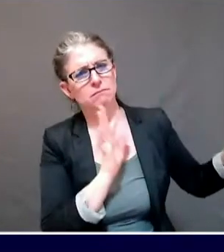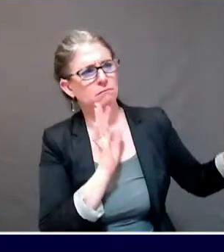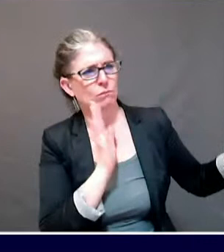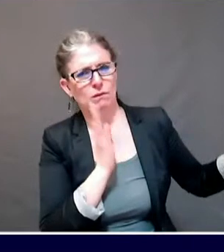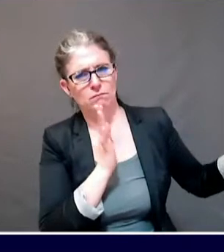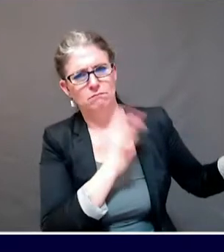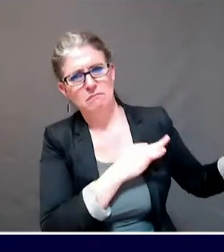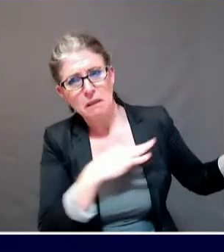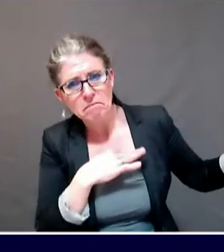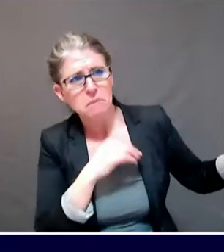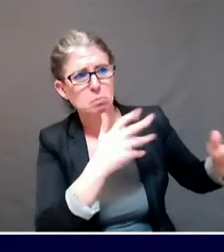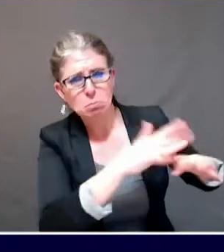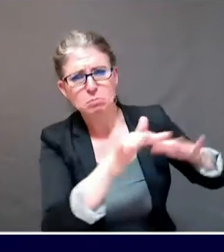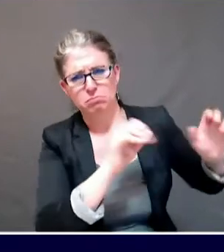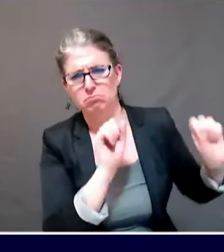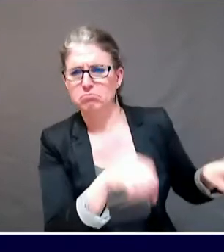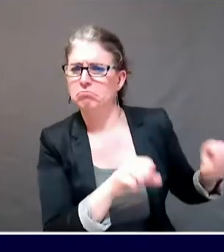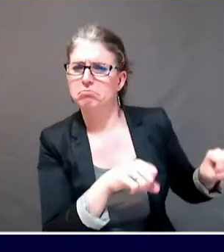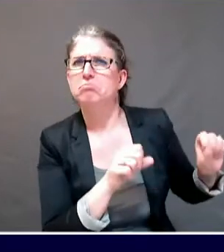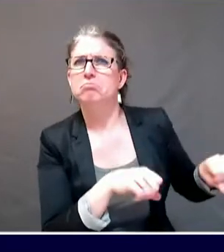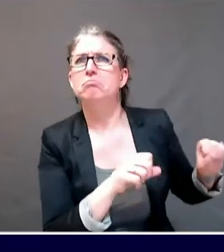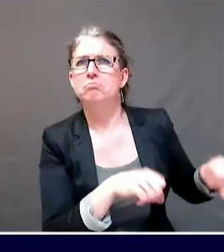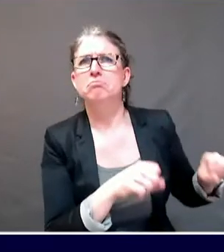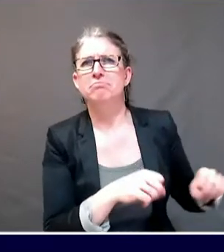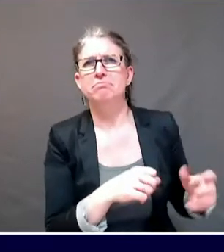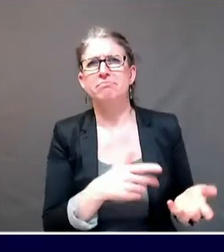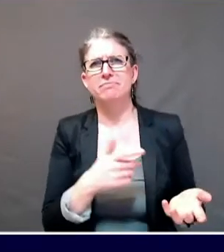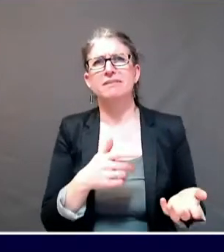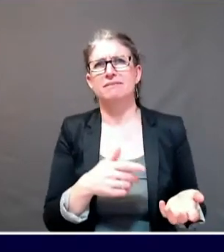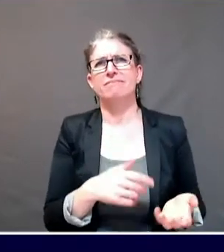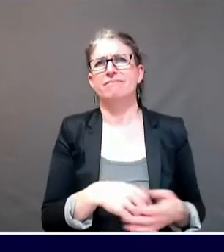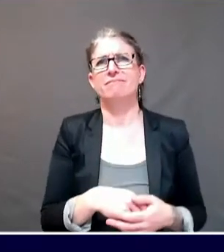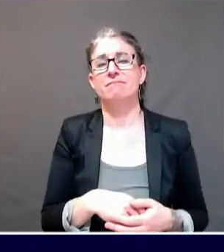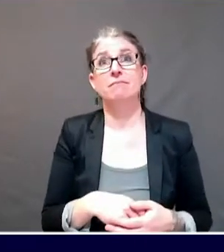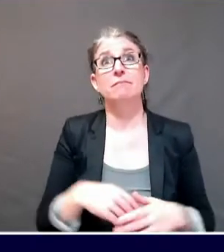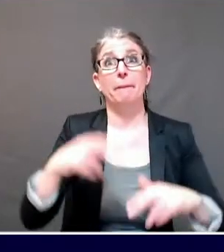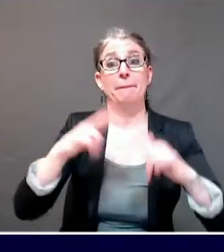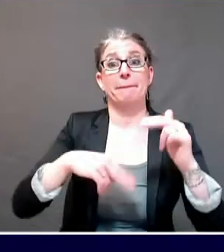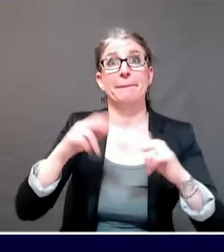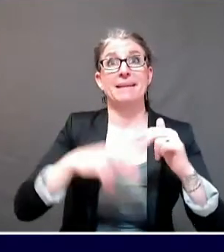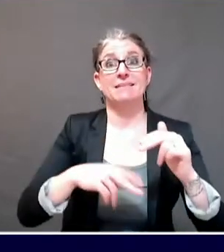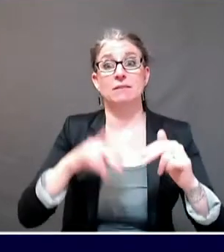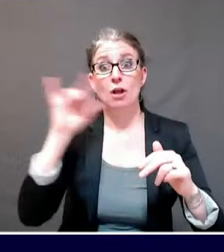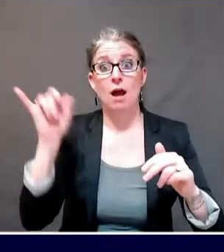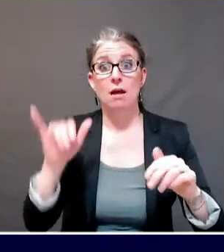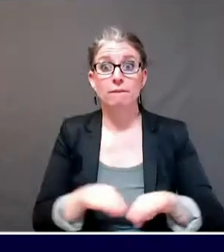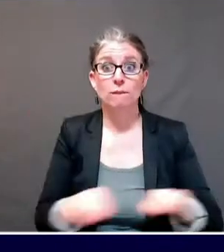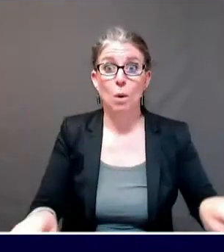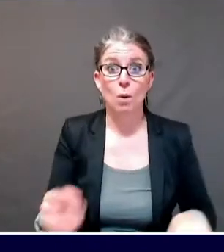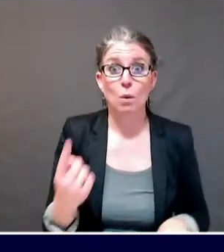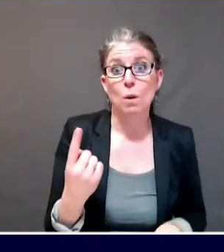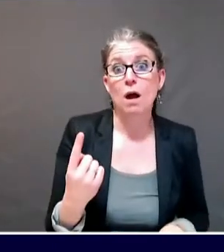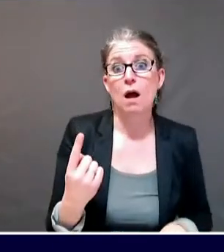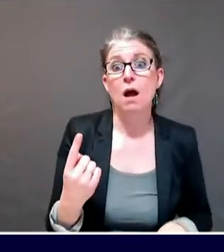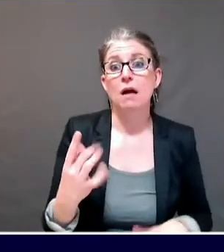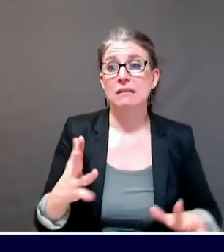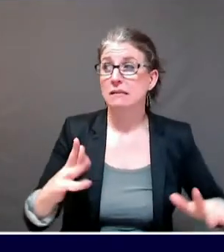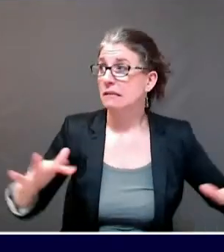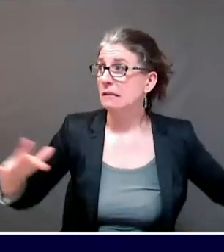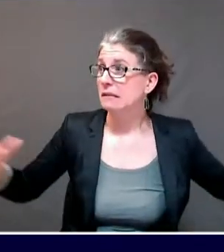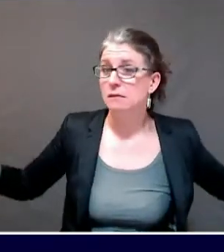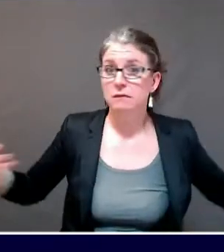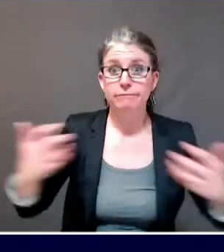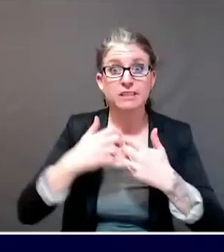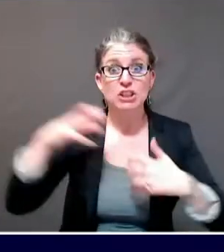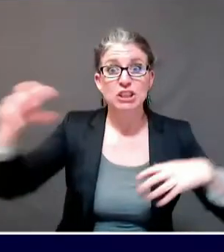much based on the employer, their physical layout, number of employees, anticipated throughput. A lot of variables go into that